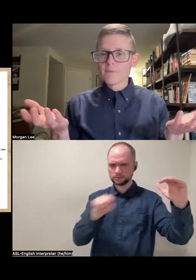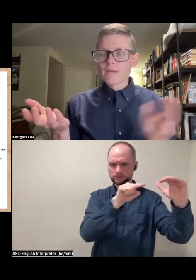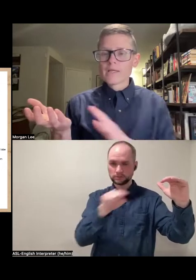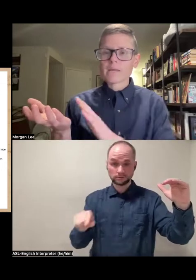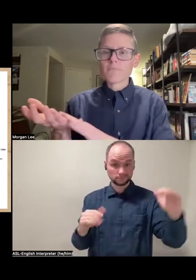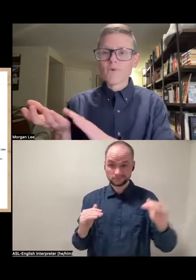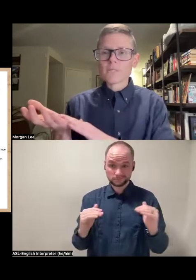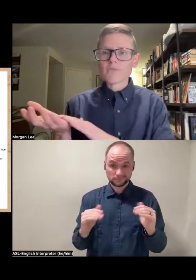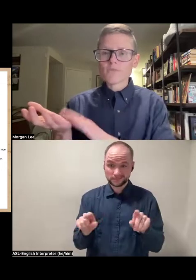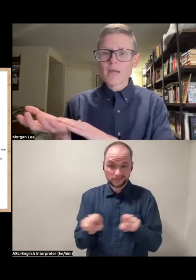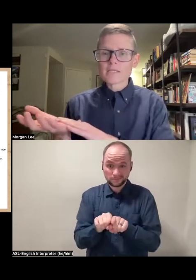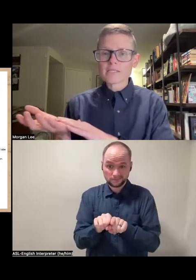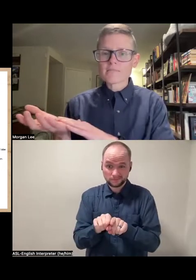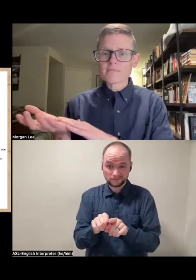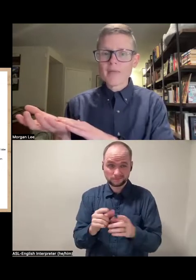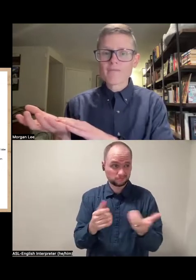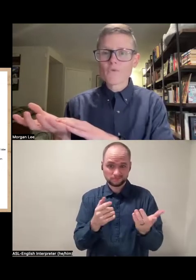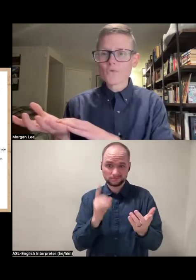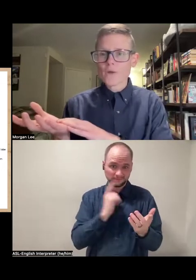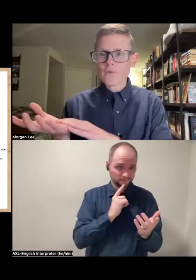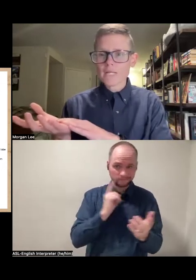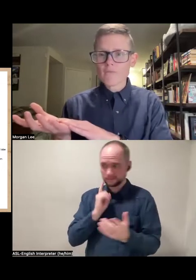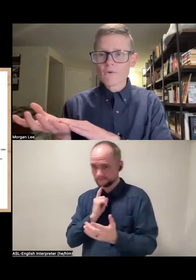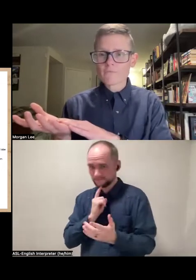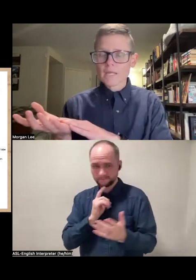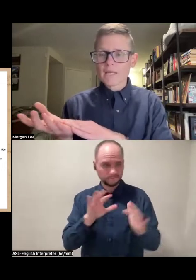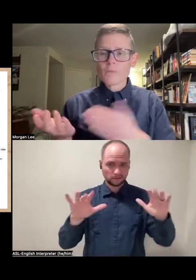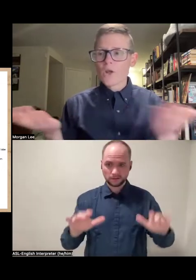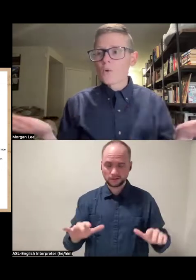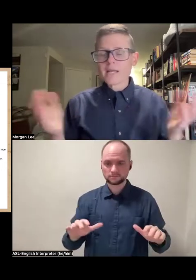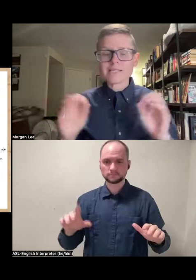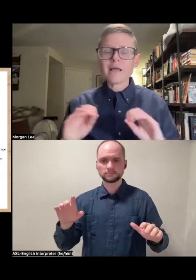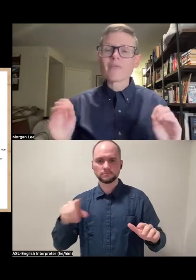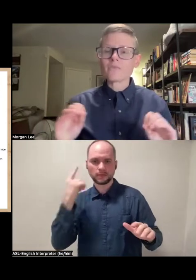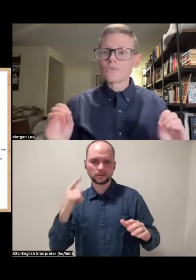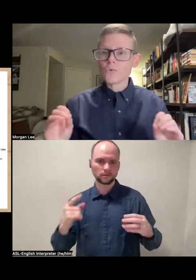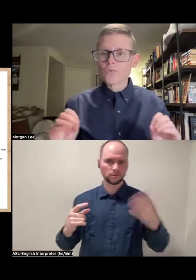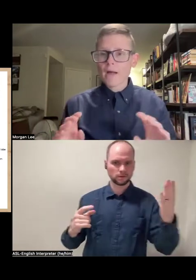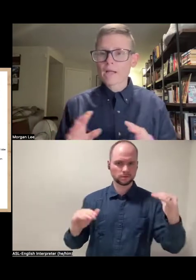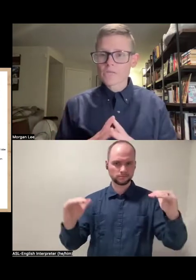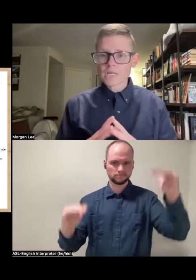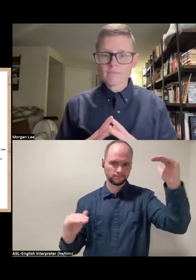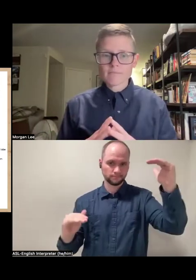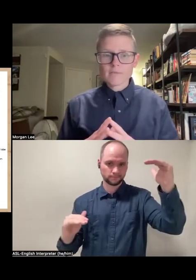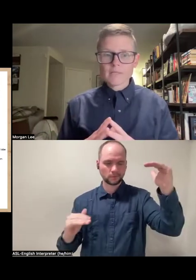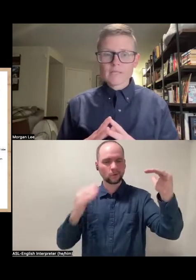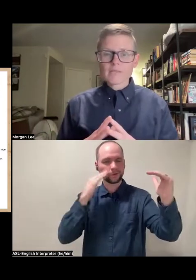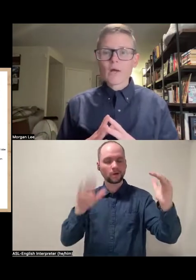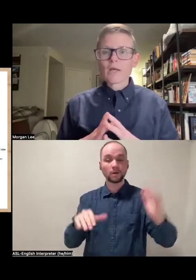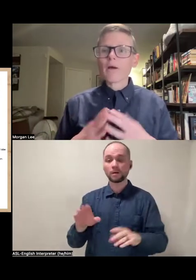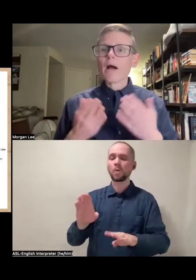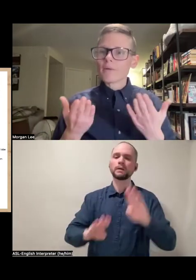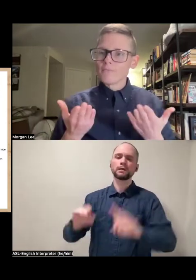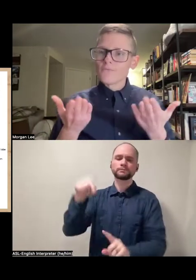same, except from a different race, have a 4th grade reading level? And we know it has nothing to do with biology.